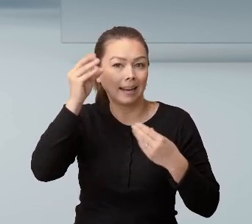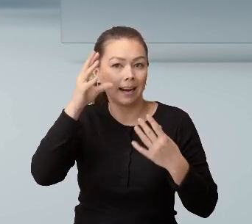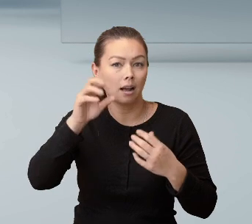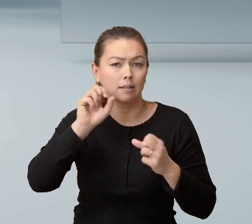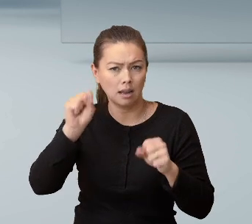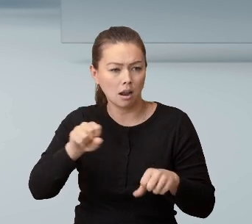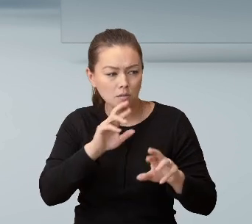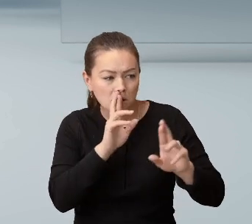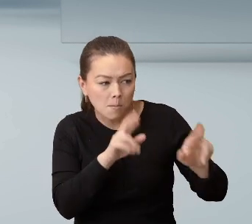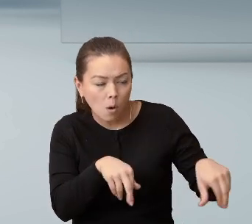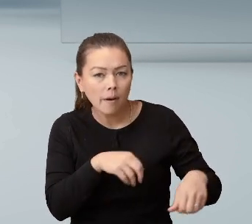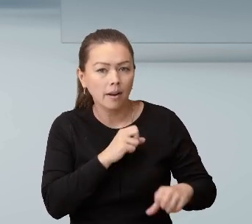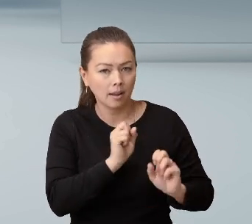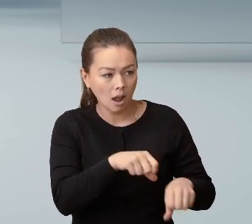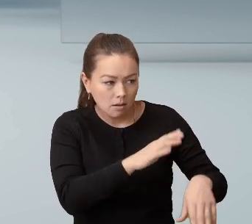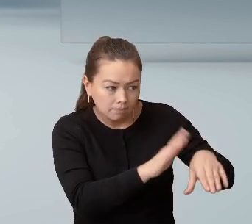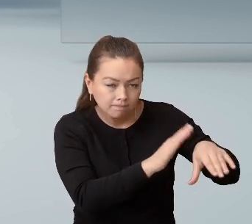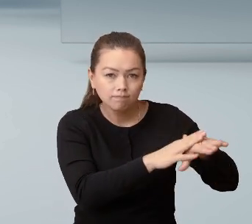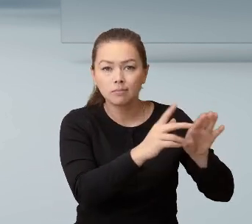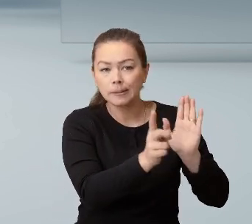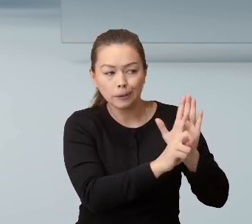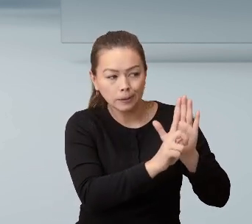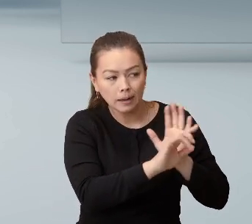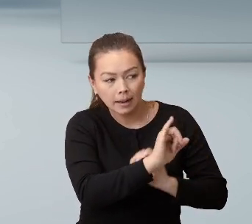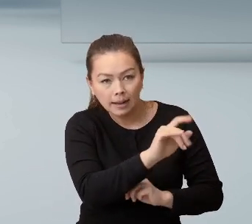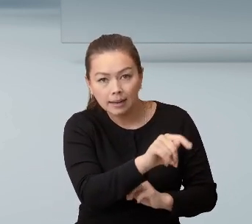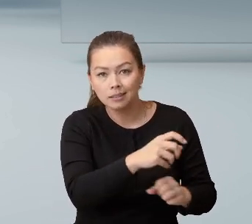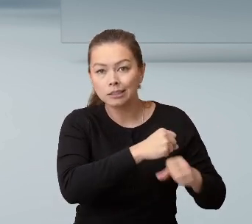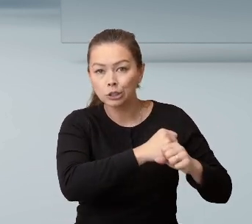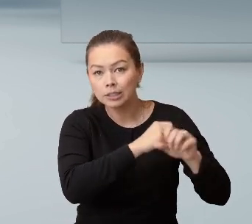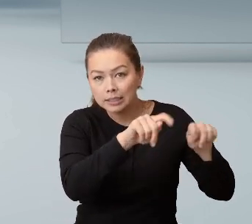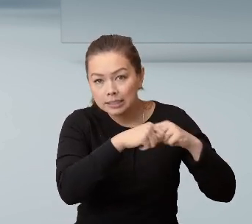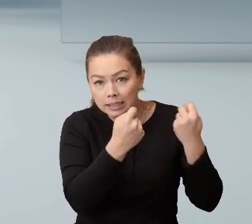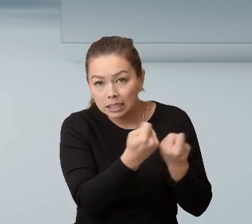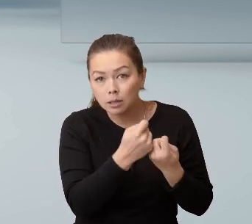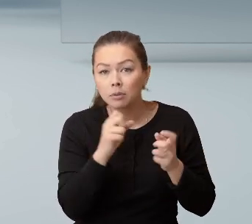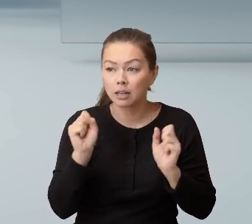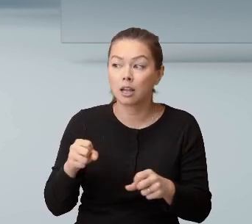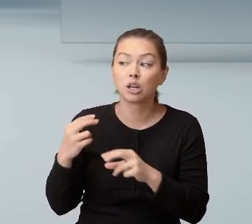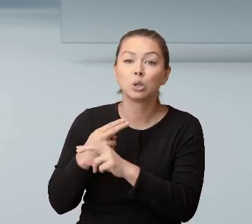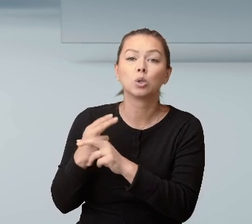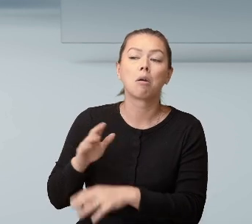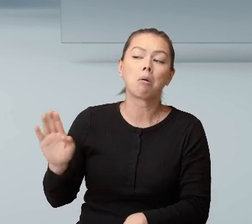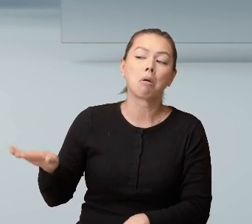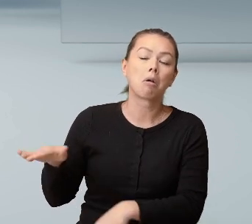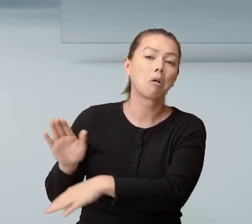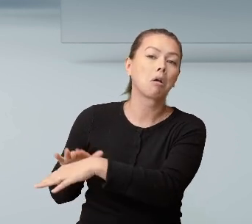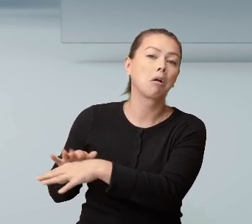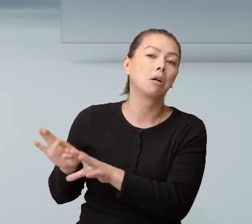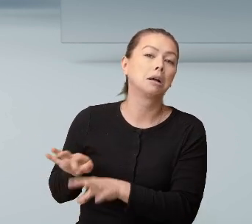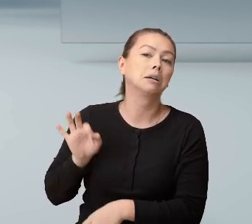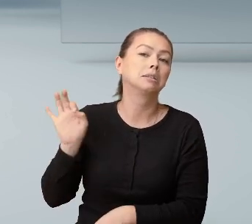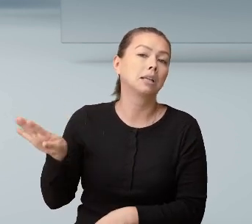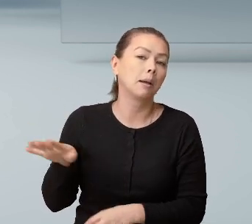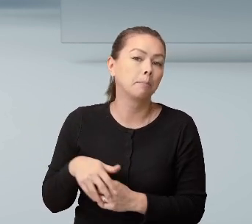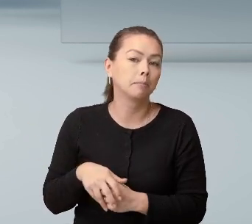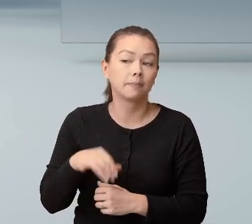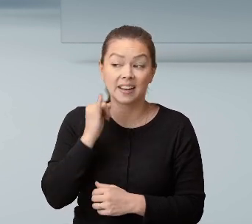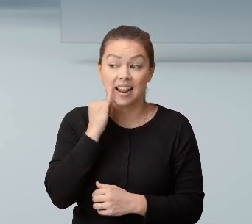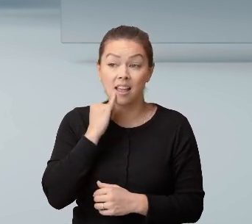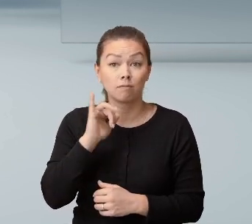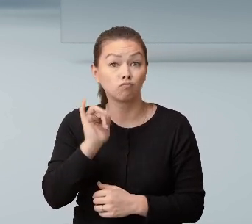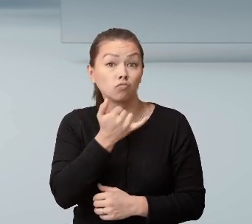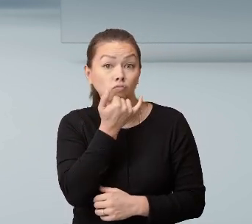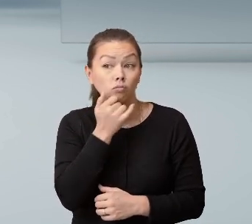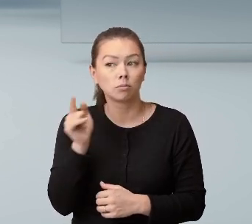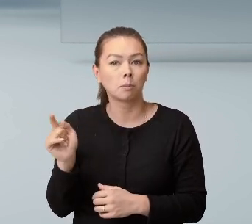that data, and it can provide alerts for IT and the security team. It can nudge users with tips, and if needed, it can automatically